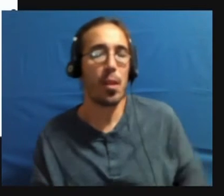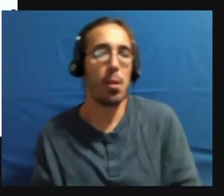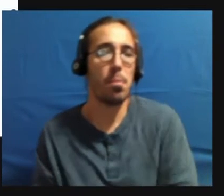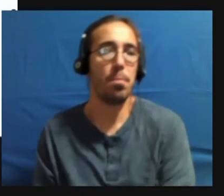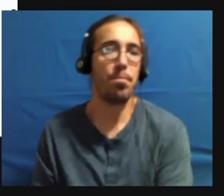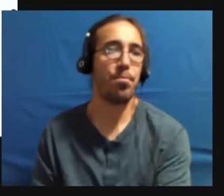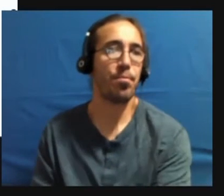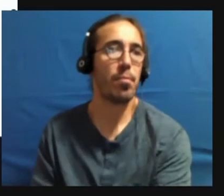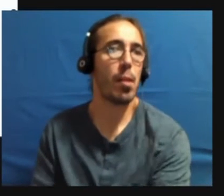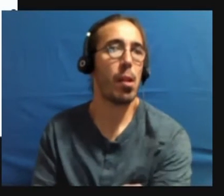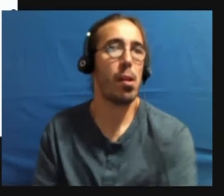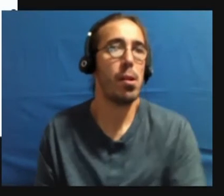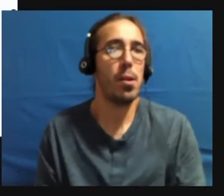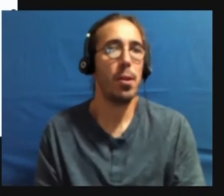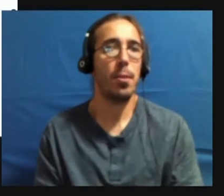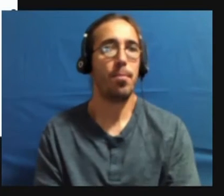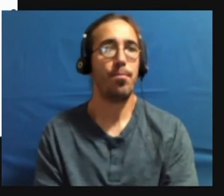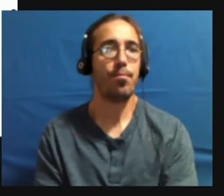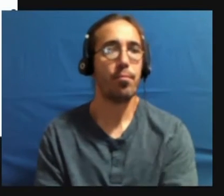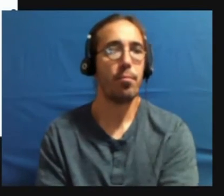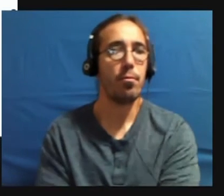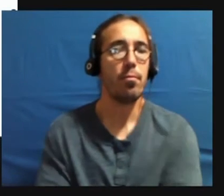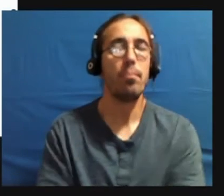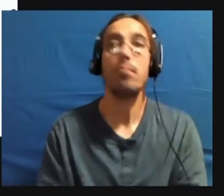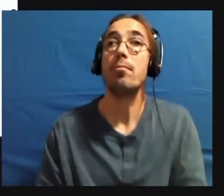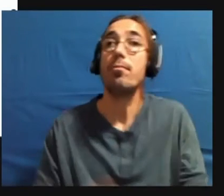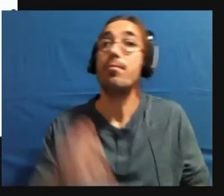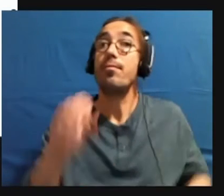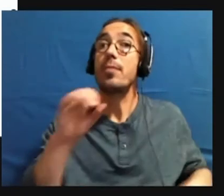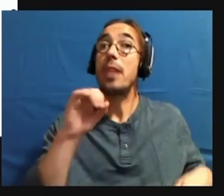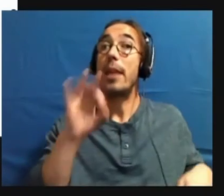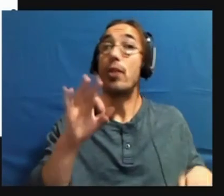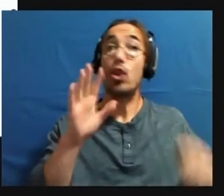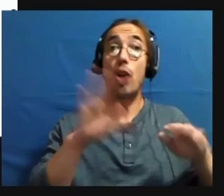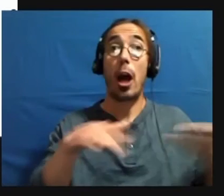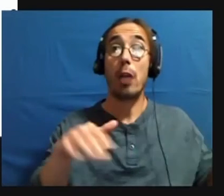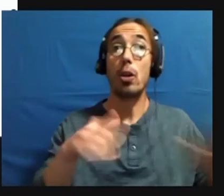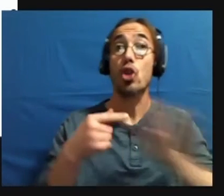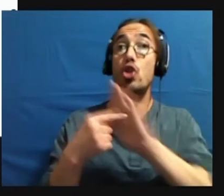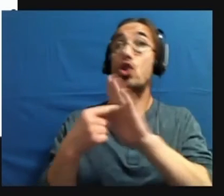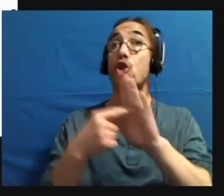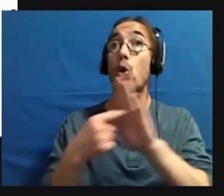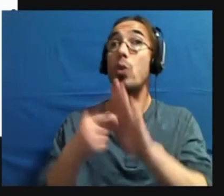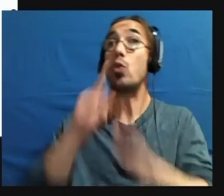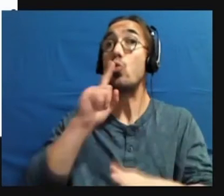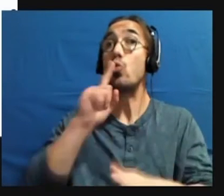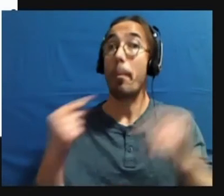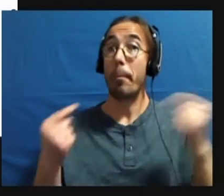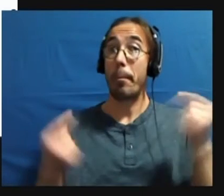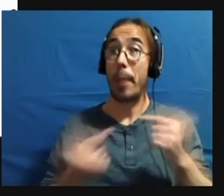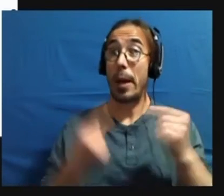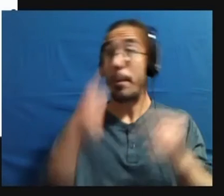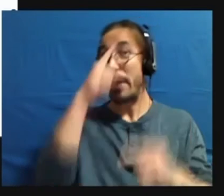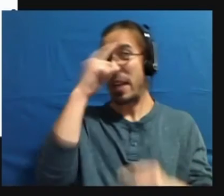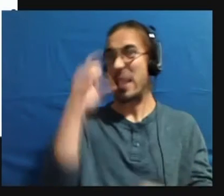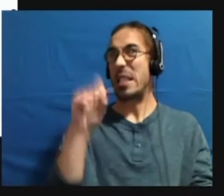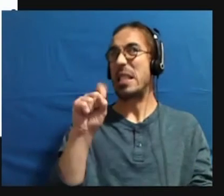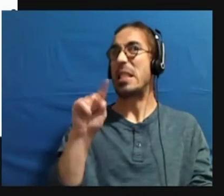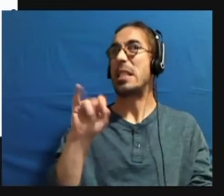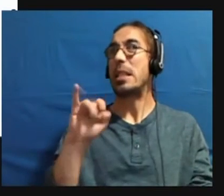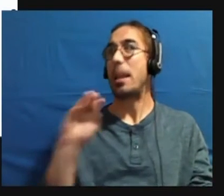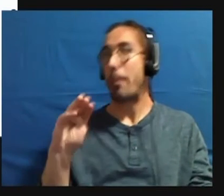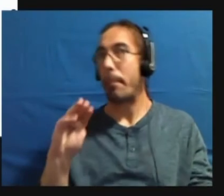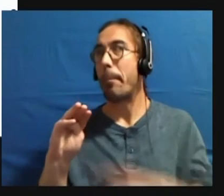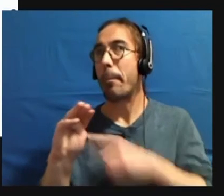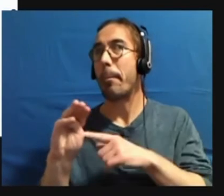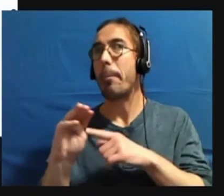So if he's actually showing physical pain because of the stem, I would suggest